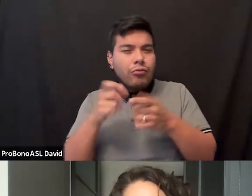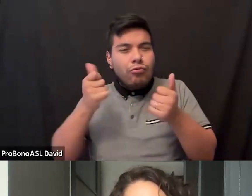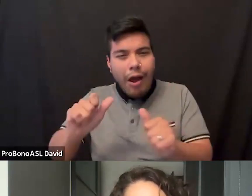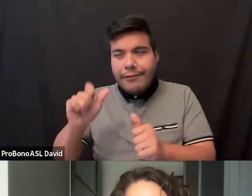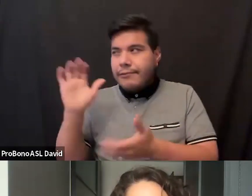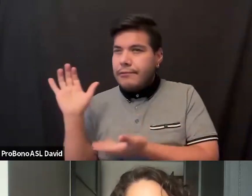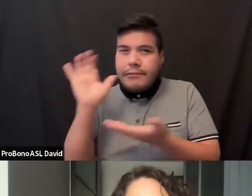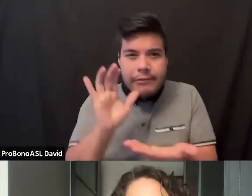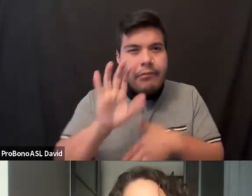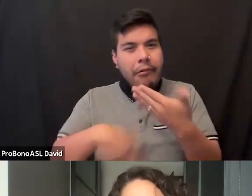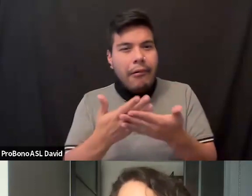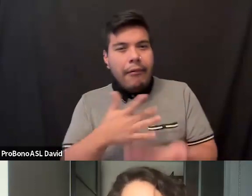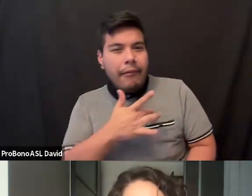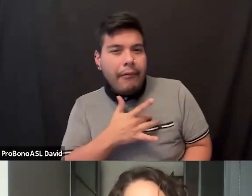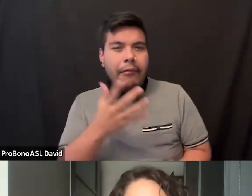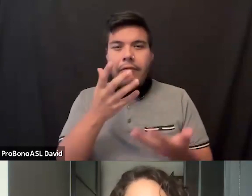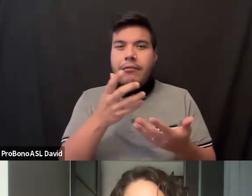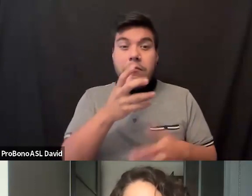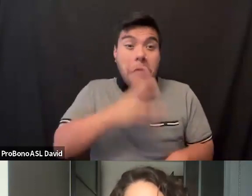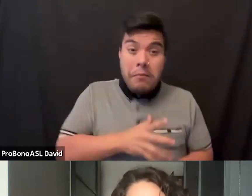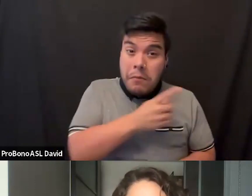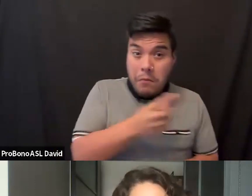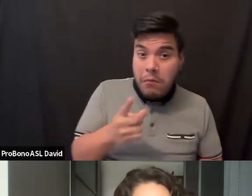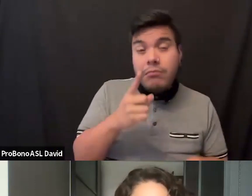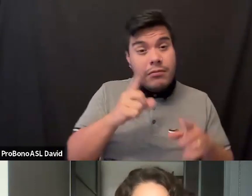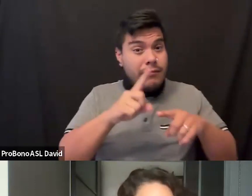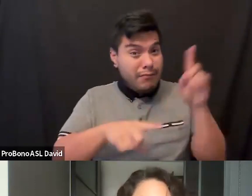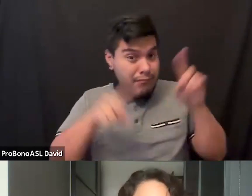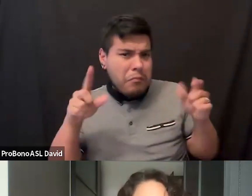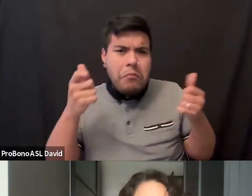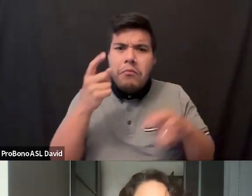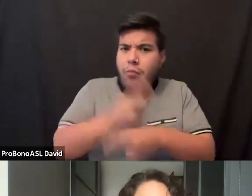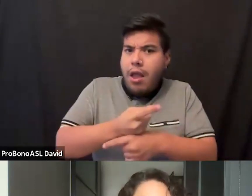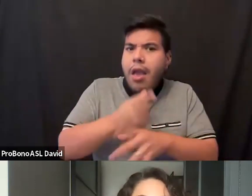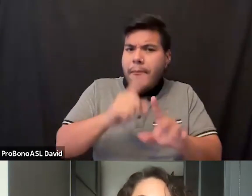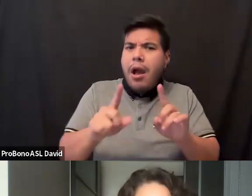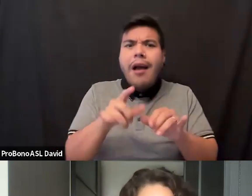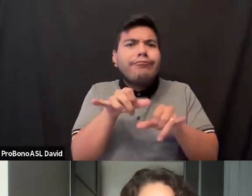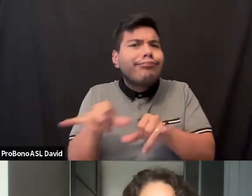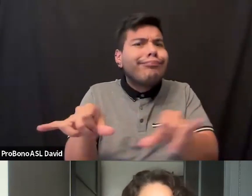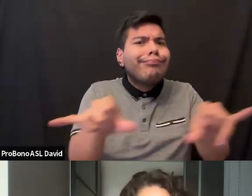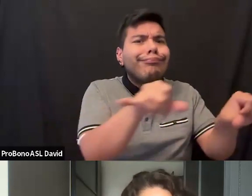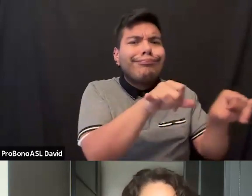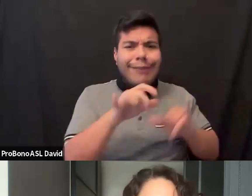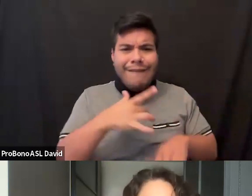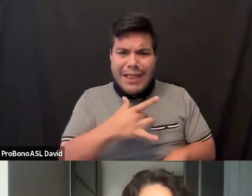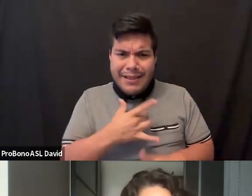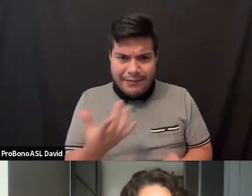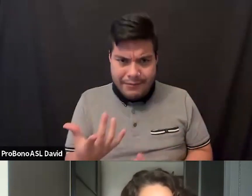you said, was the women are totally different, but the feelings were kind of the same. And I was really impressed when I